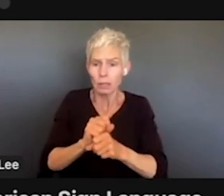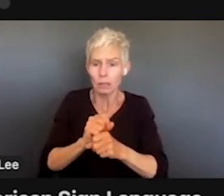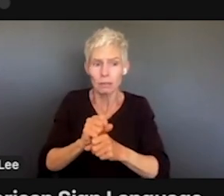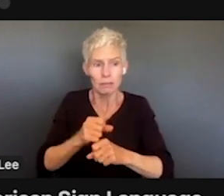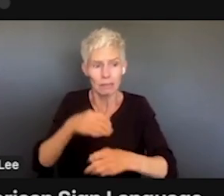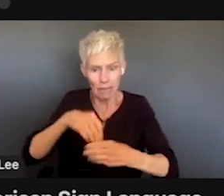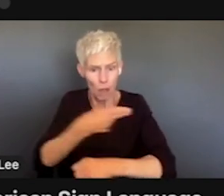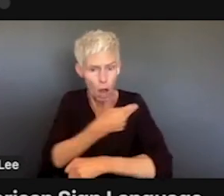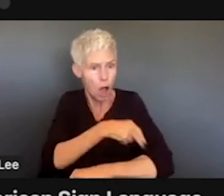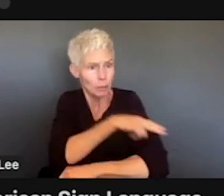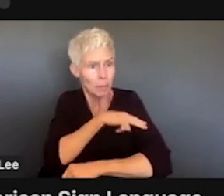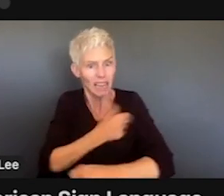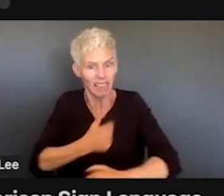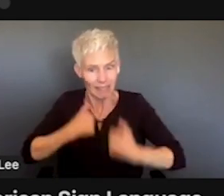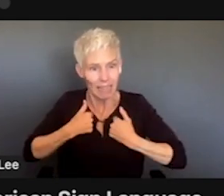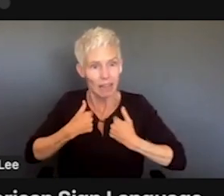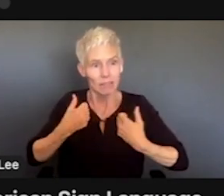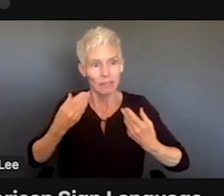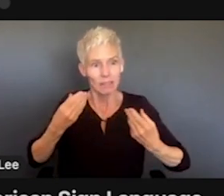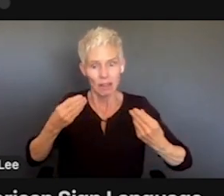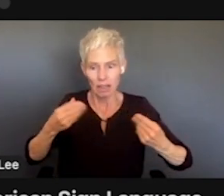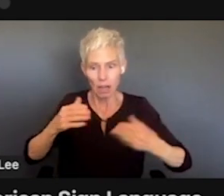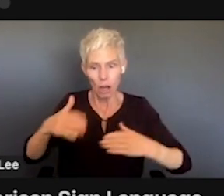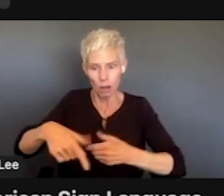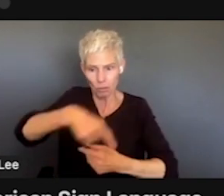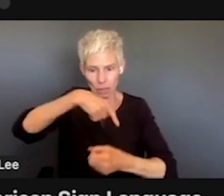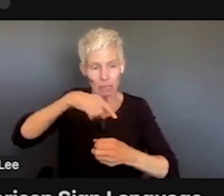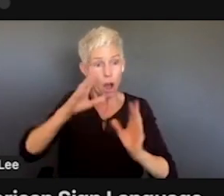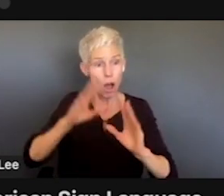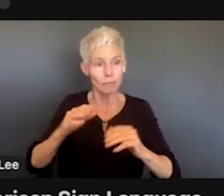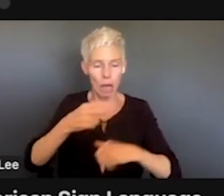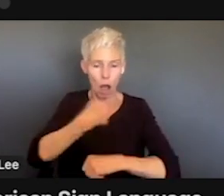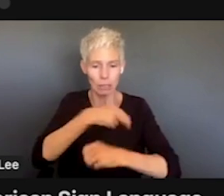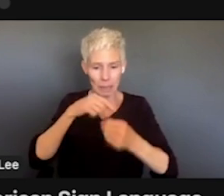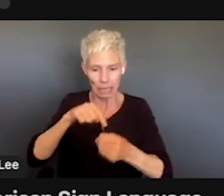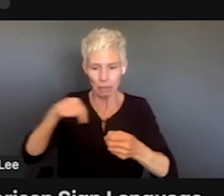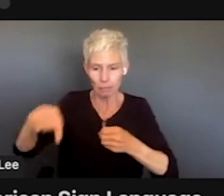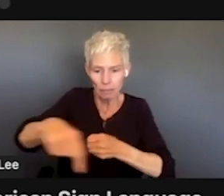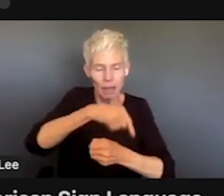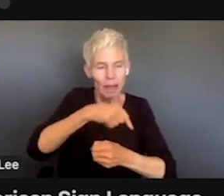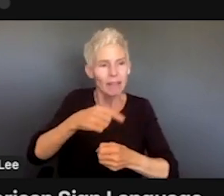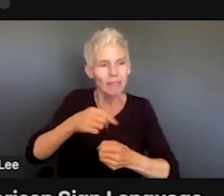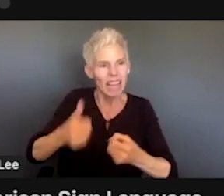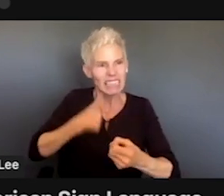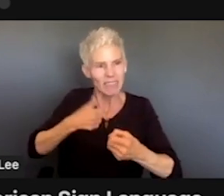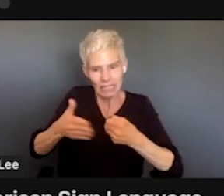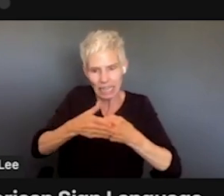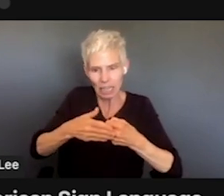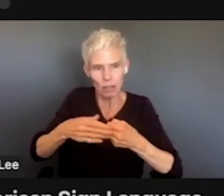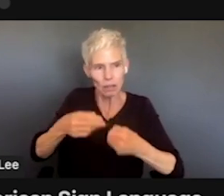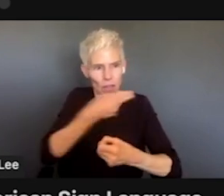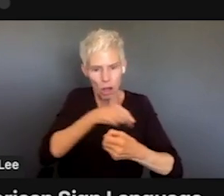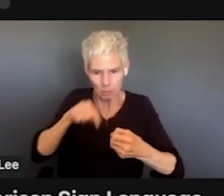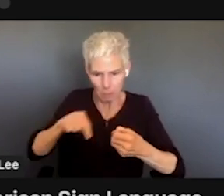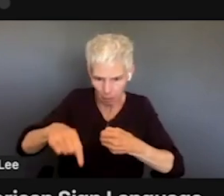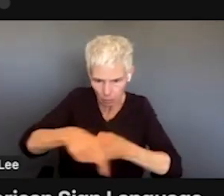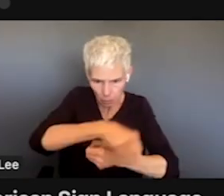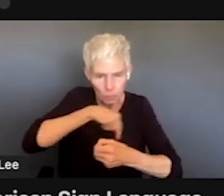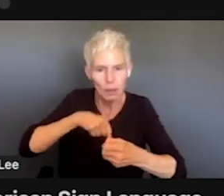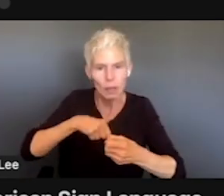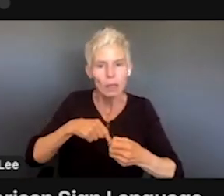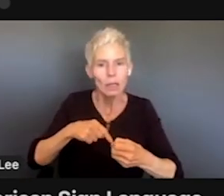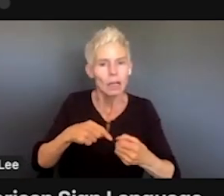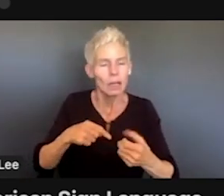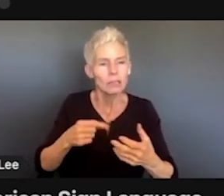best friend was the charge nurse for the hospital, and she lived on the grounds. So we spent a lot of our